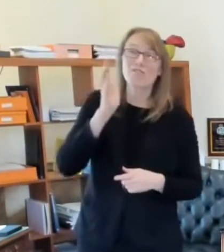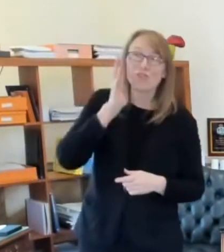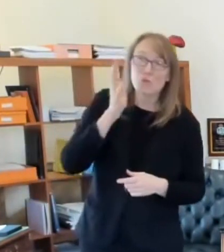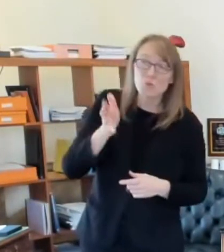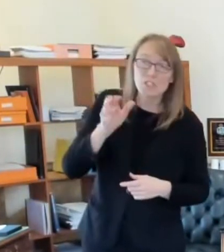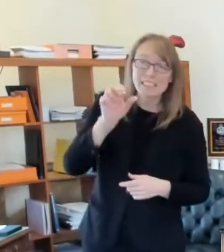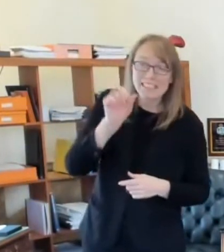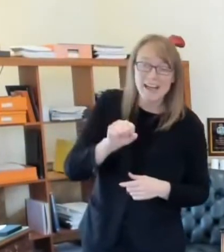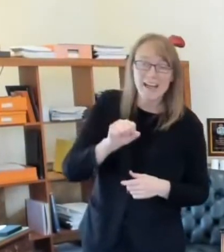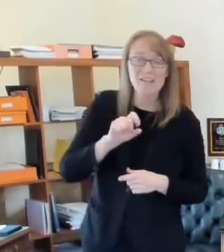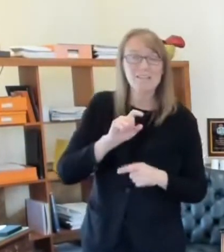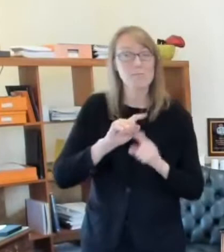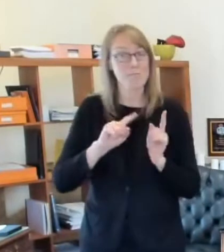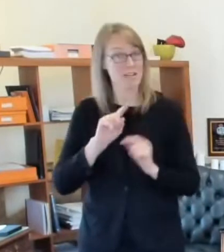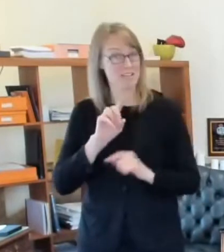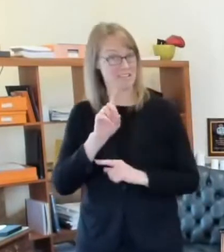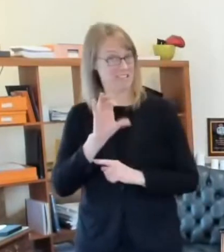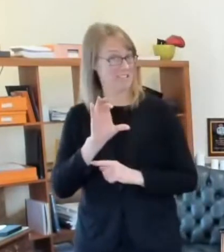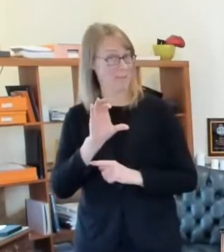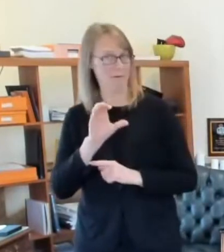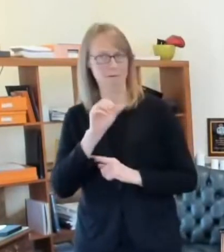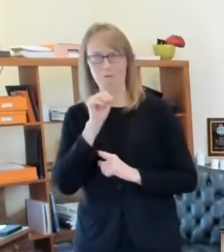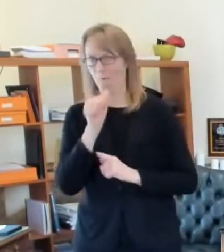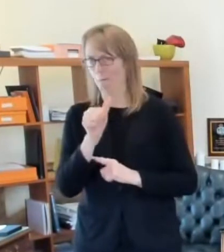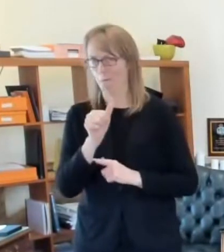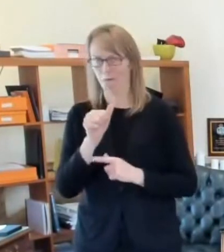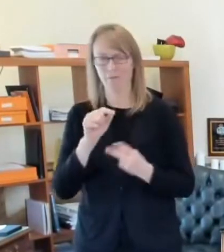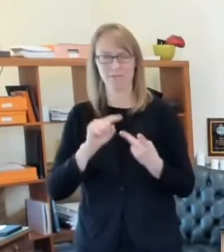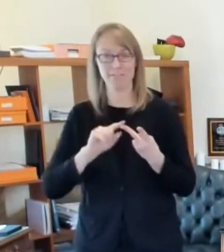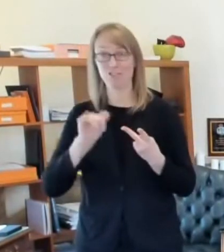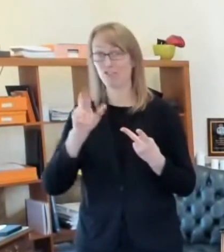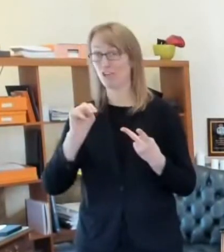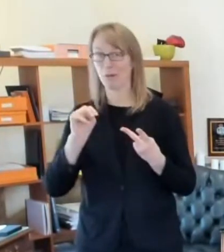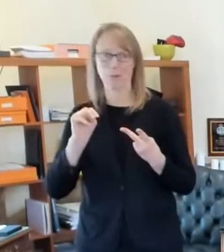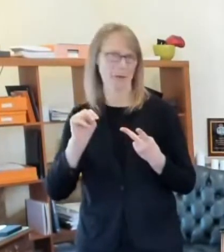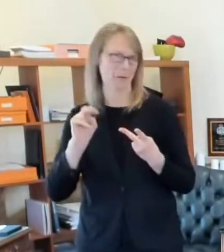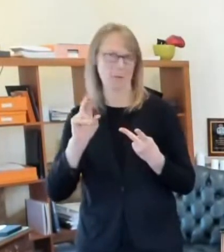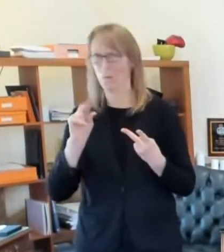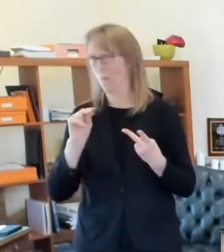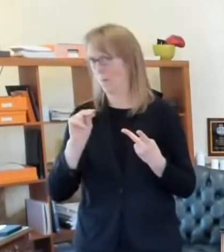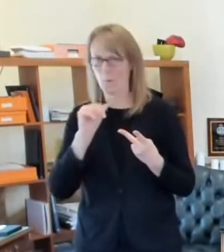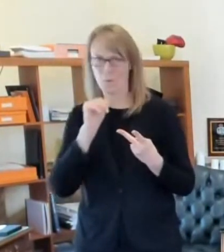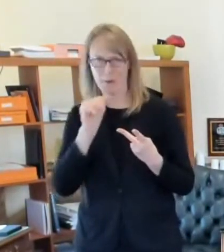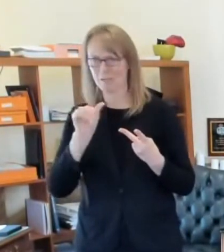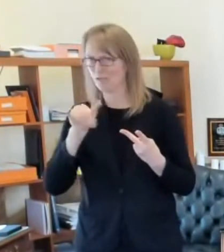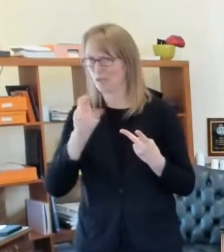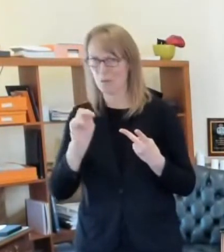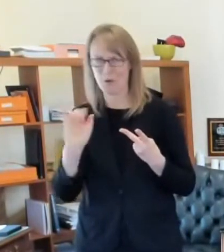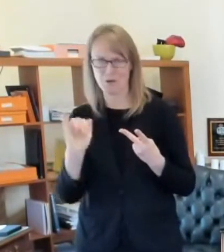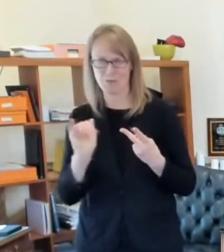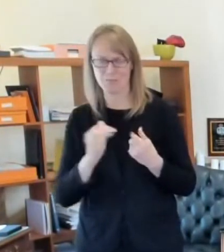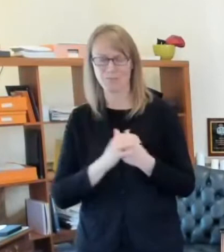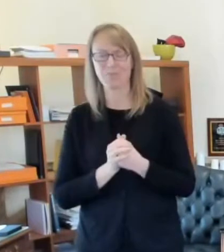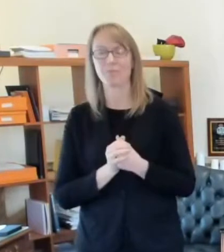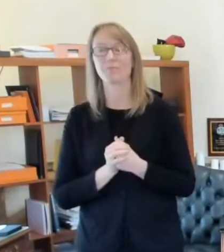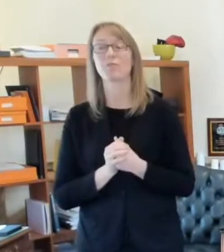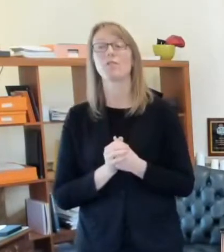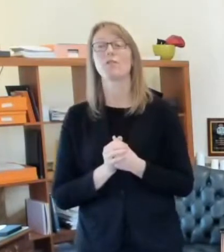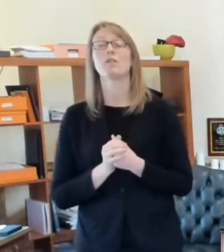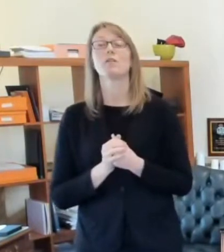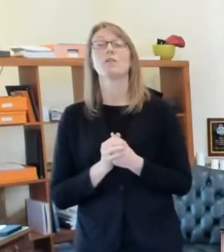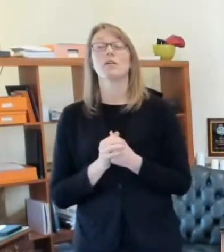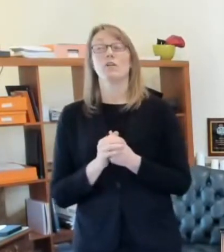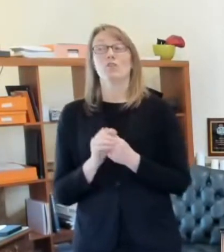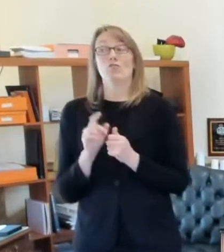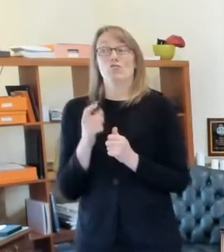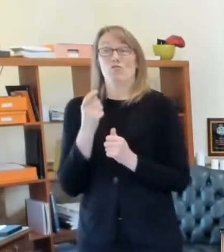January. You know, we have these vaccines that are beginning to come online. The FDA